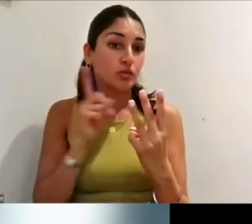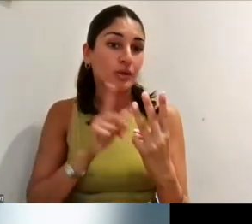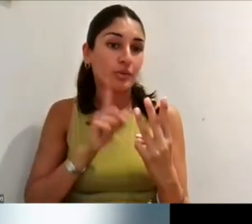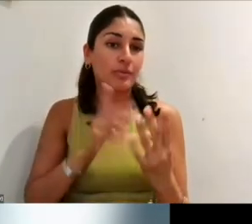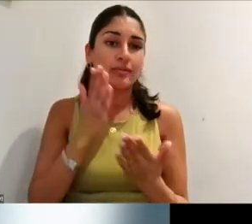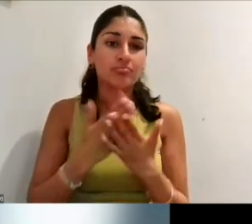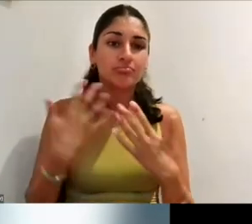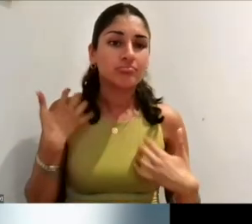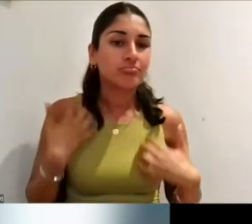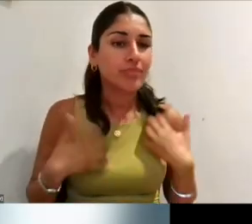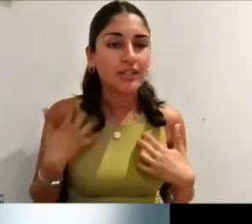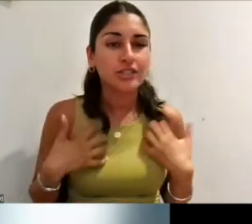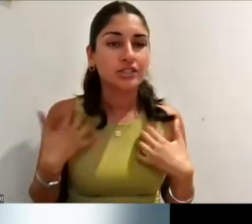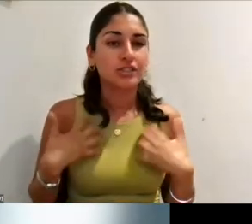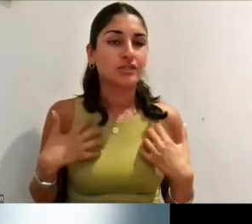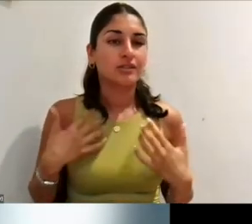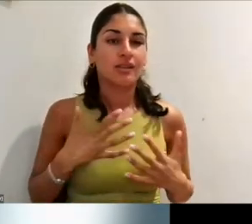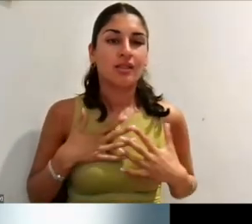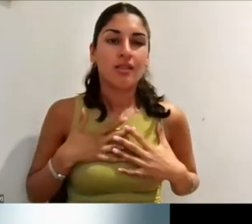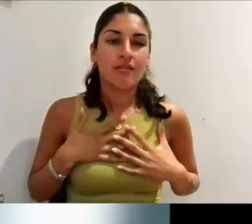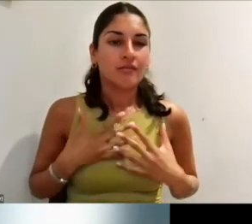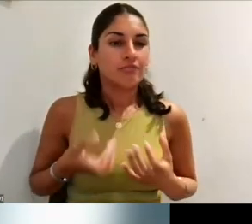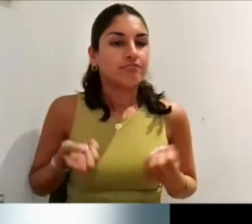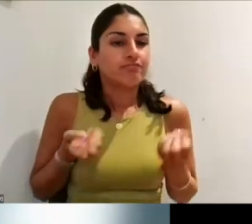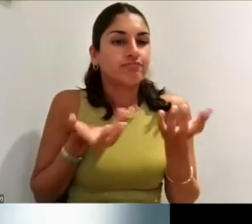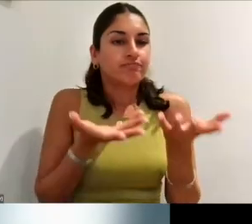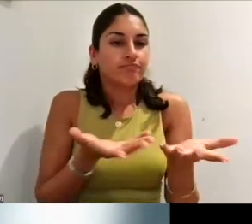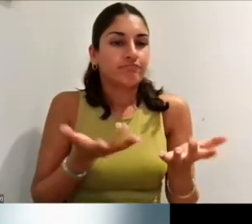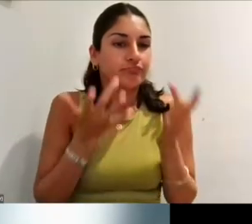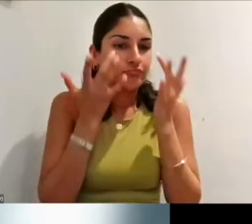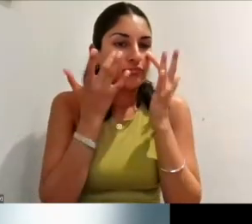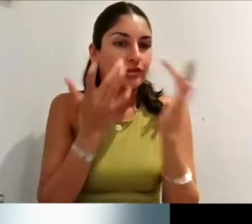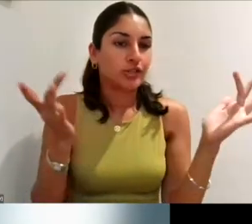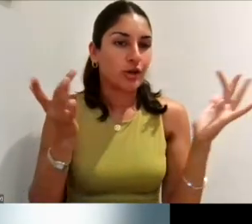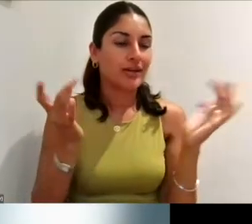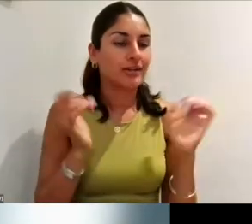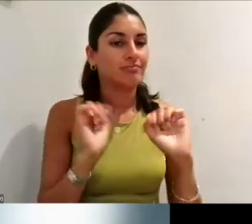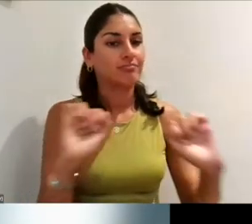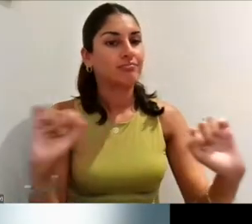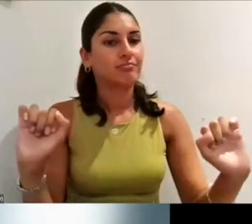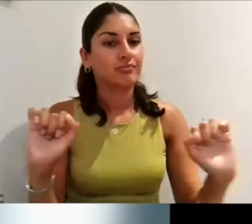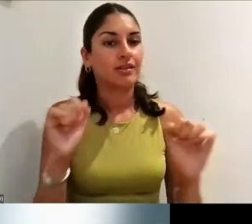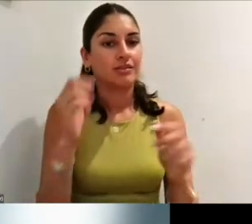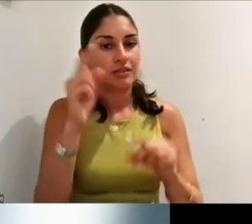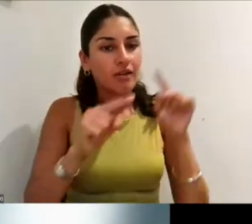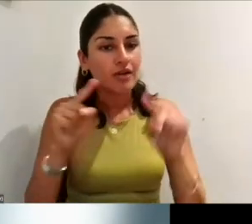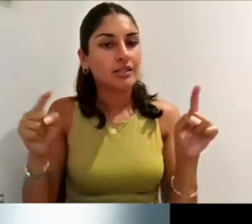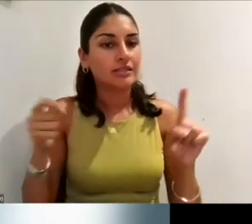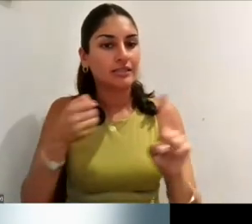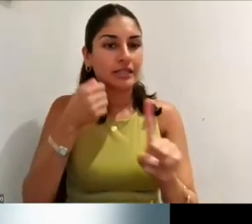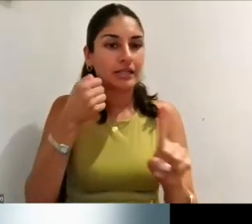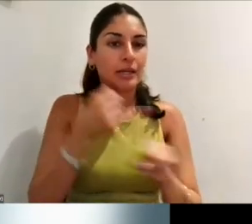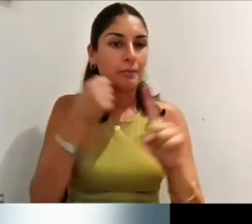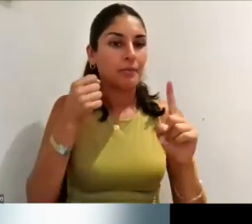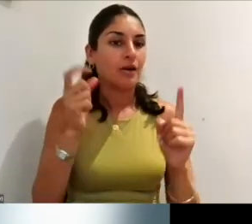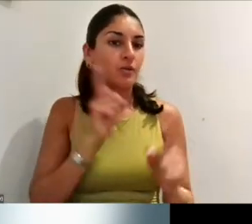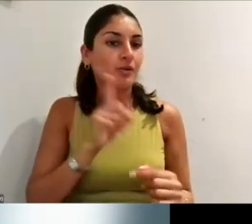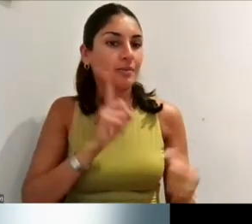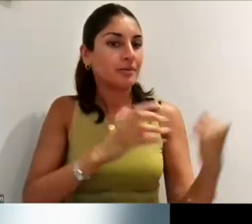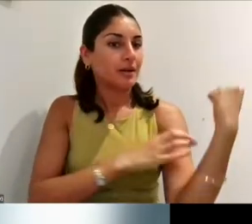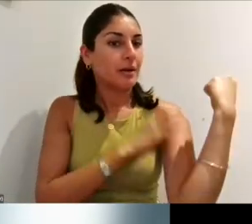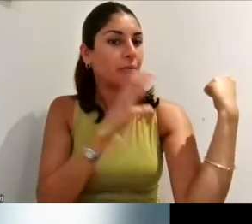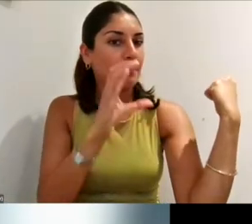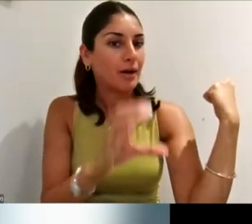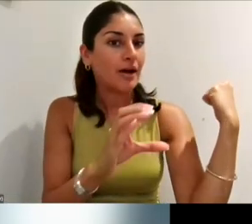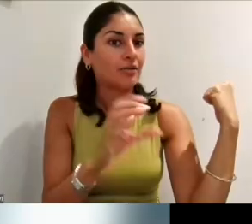very passionate for diversity, for impacting women in empowerment, in